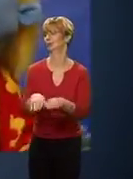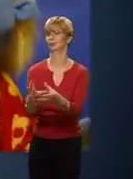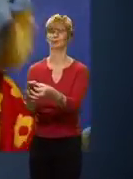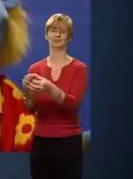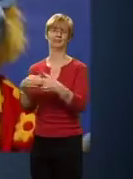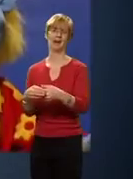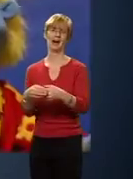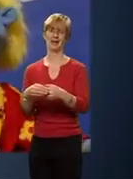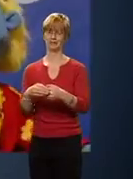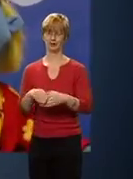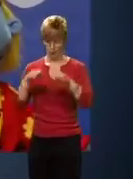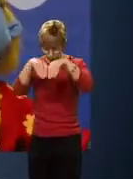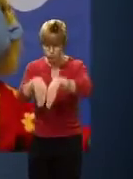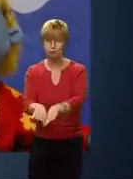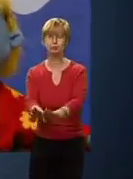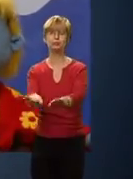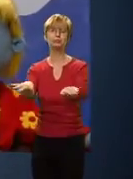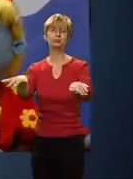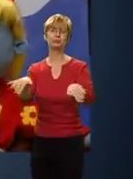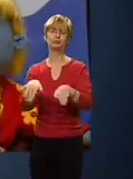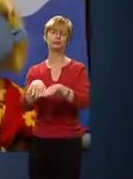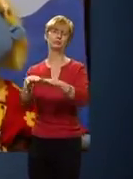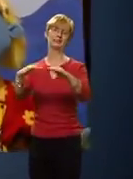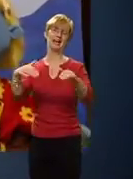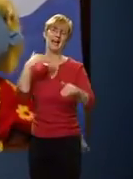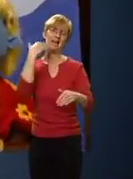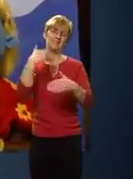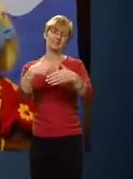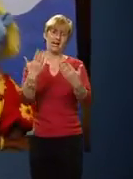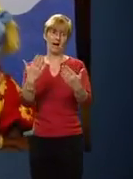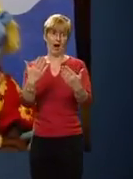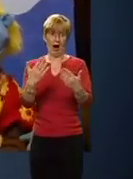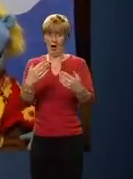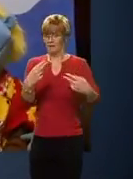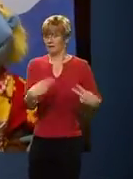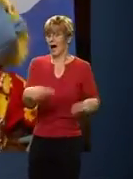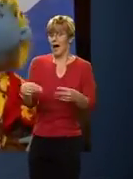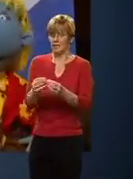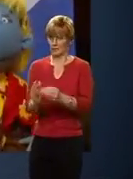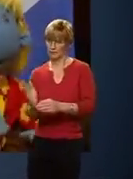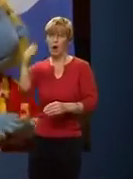lie through the ocean each day. And I'd dance with the dolphins.